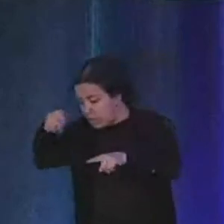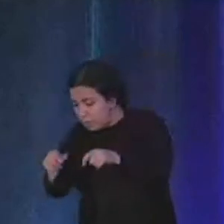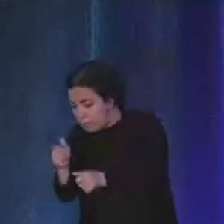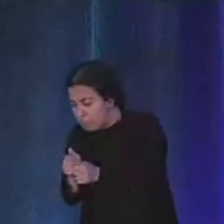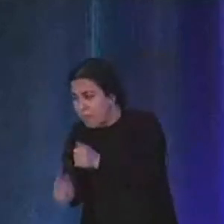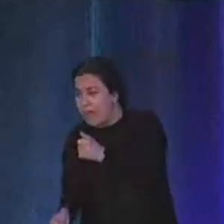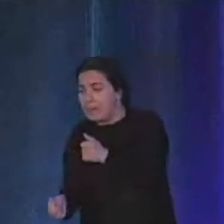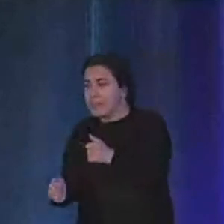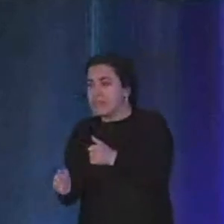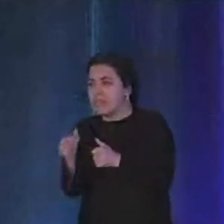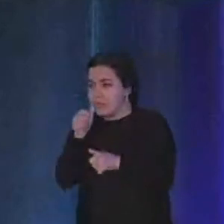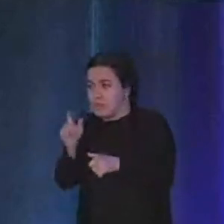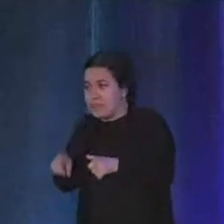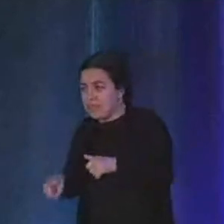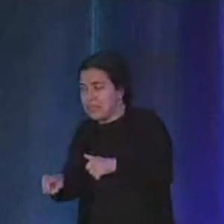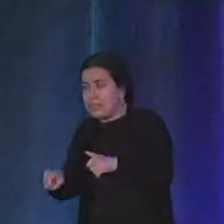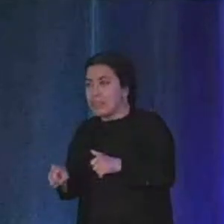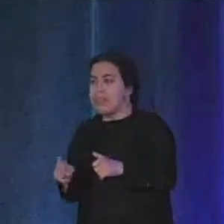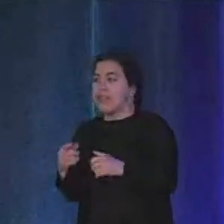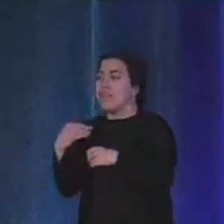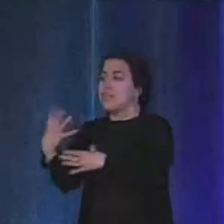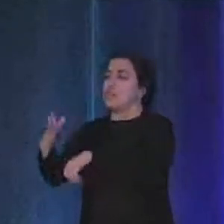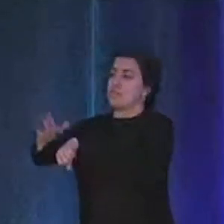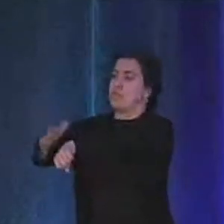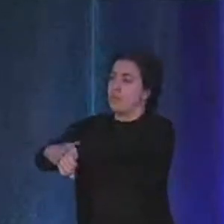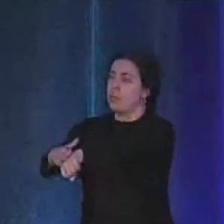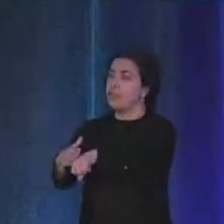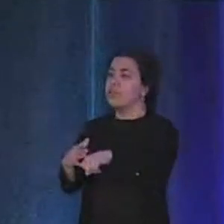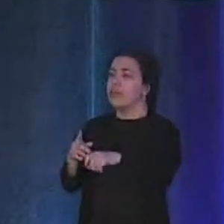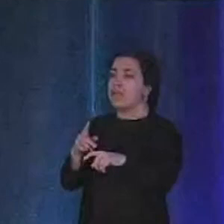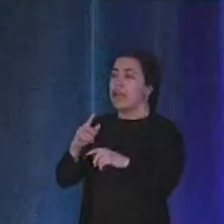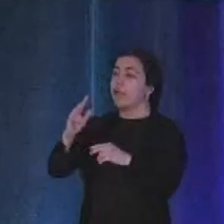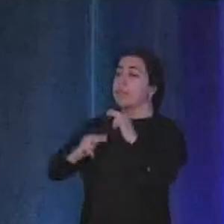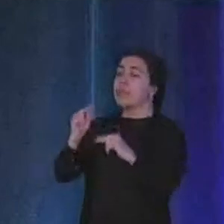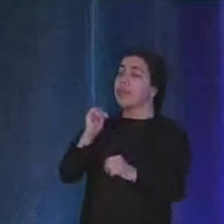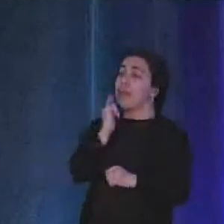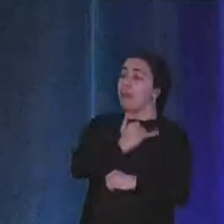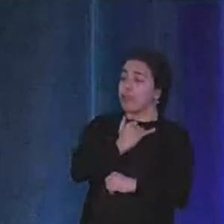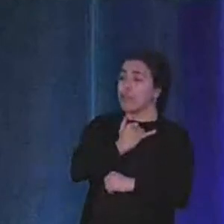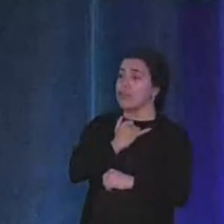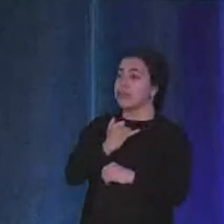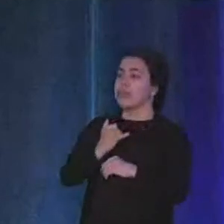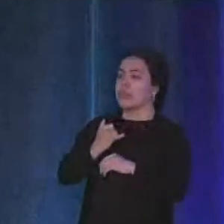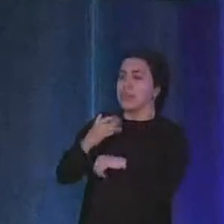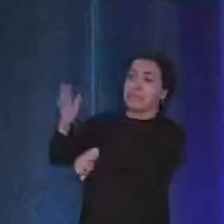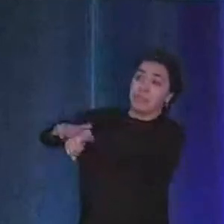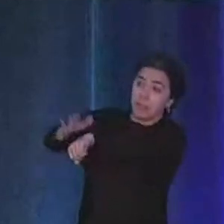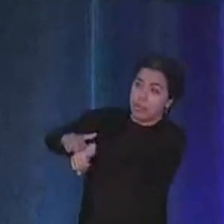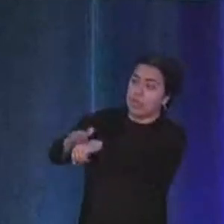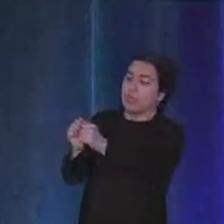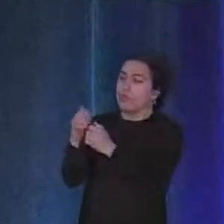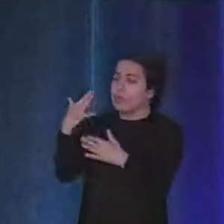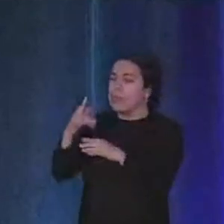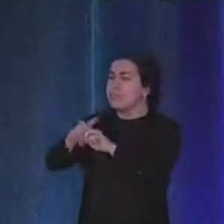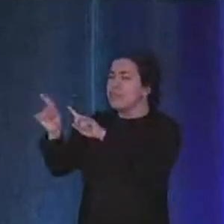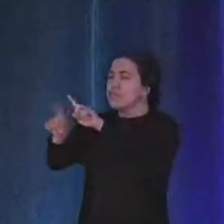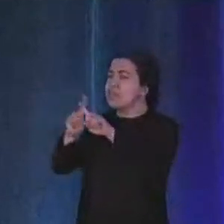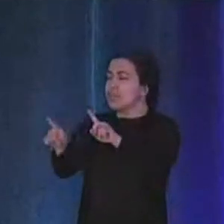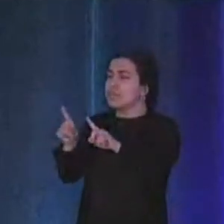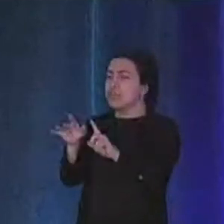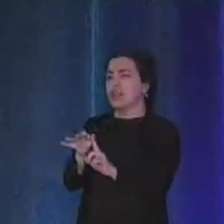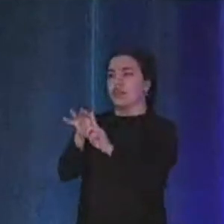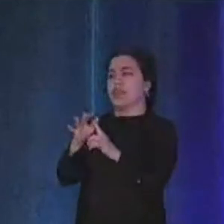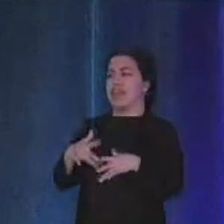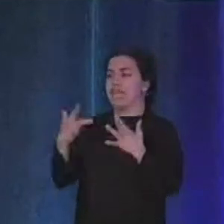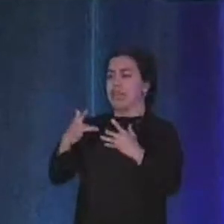like a build error, it's a different sound. And anything that can be tracked as an event in VS Code, you can also make unique events for that.